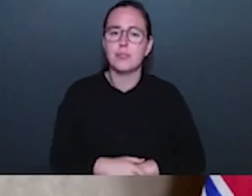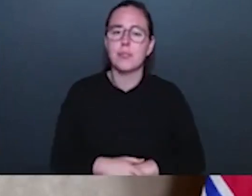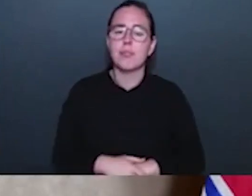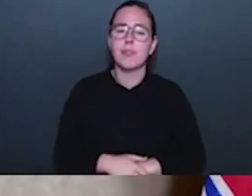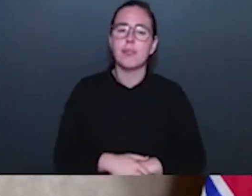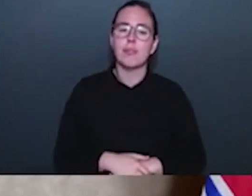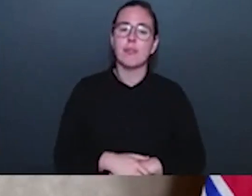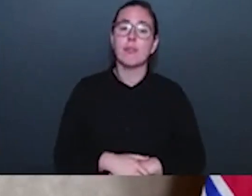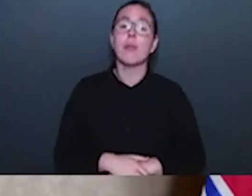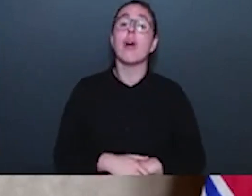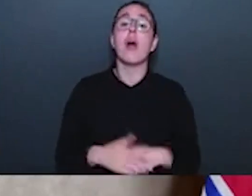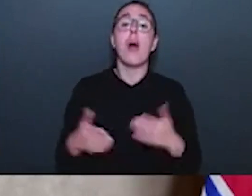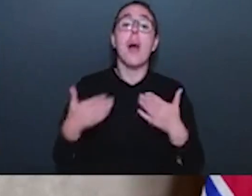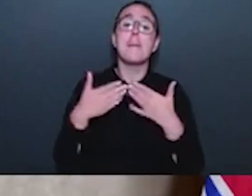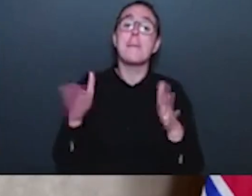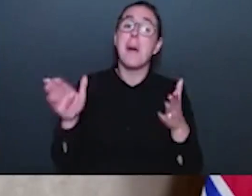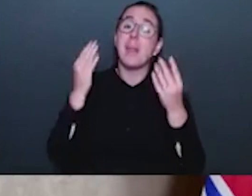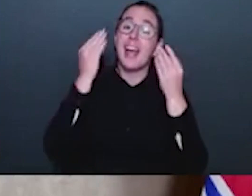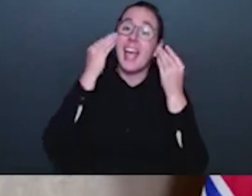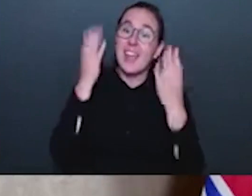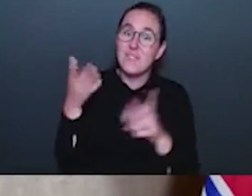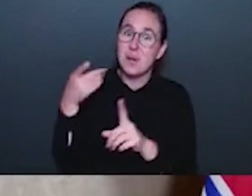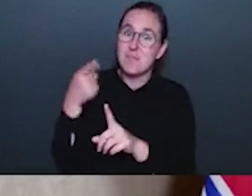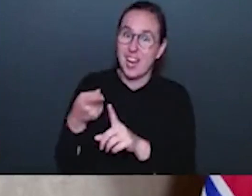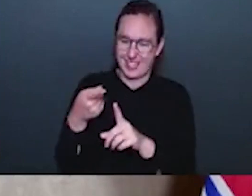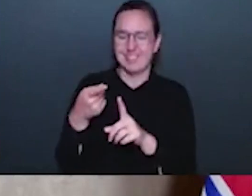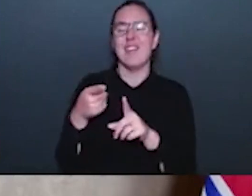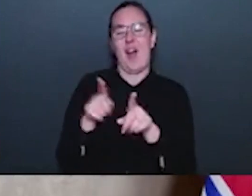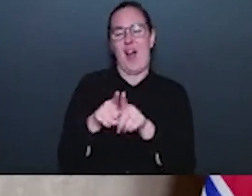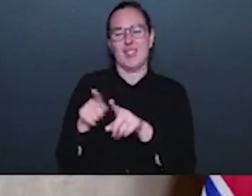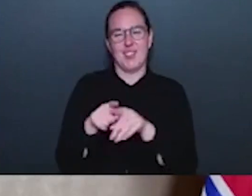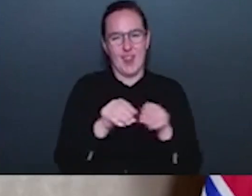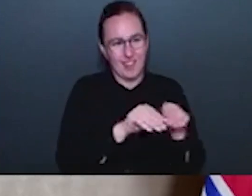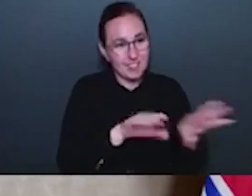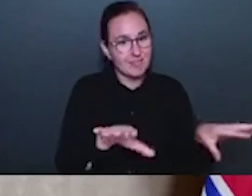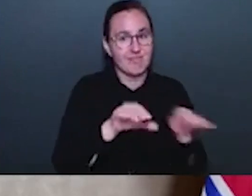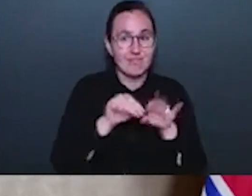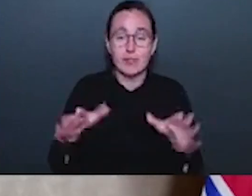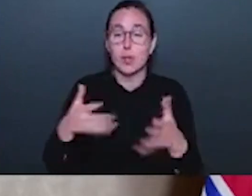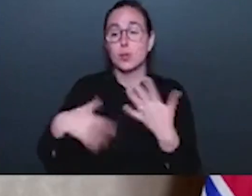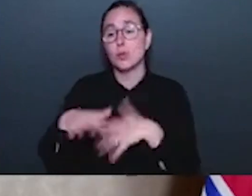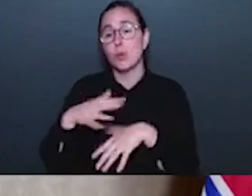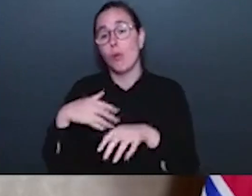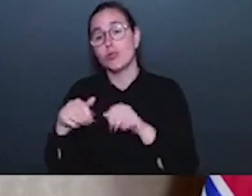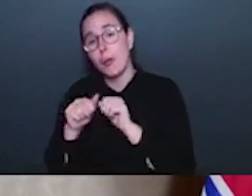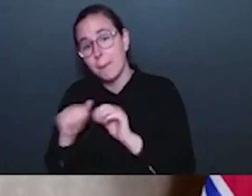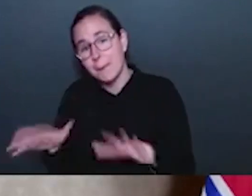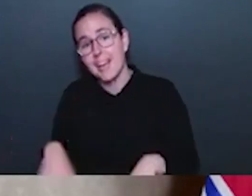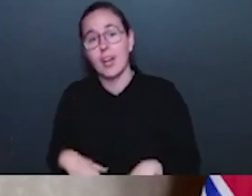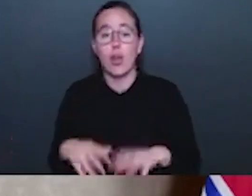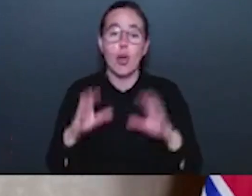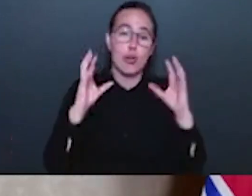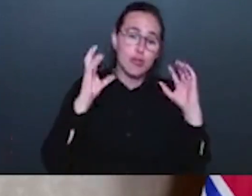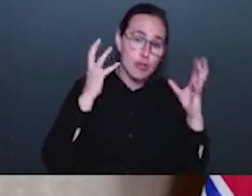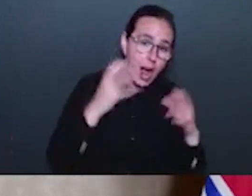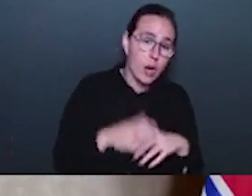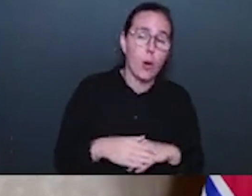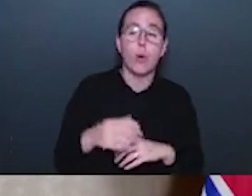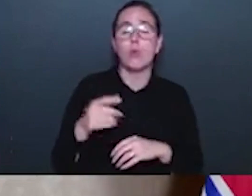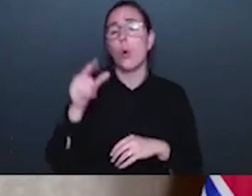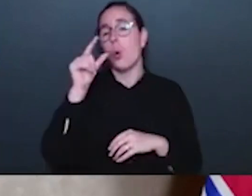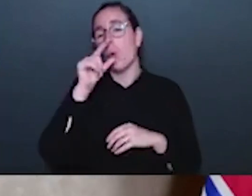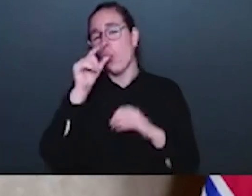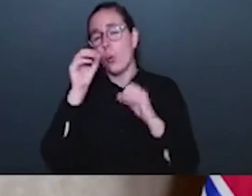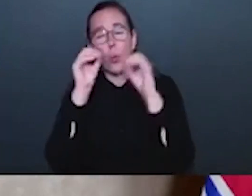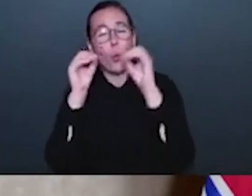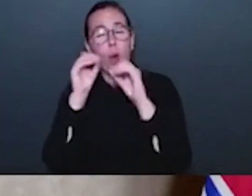Of course, one of our top priorities is to ensure that young people are protected as we implement this exemption.